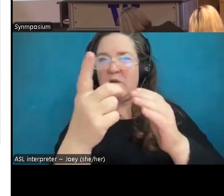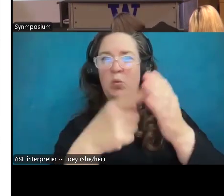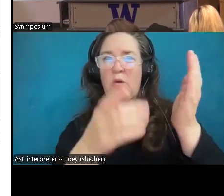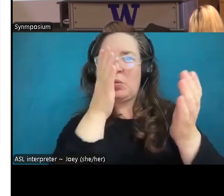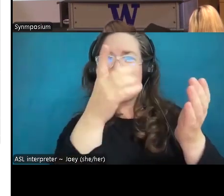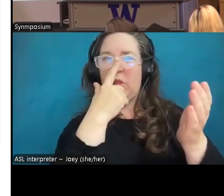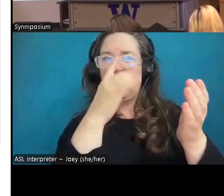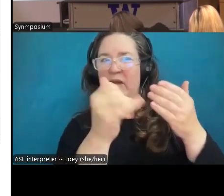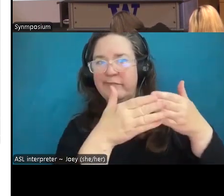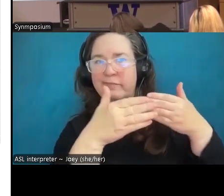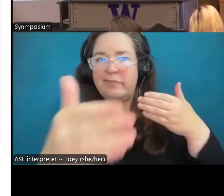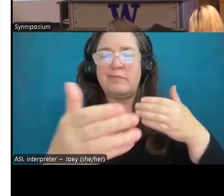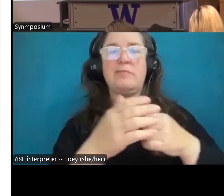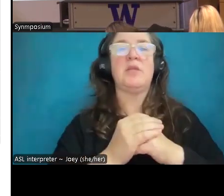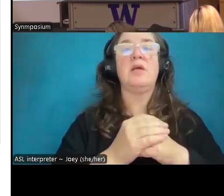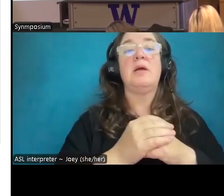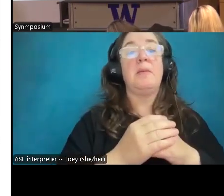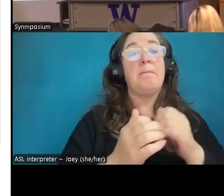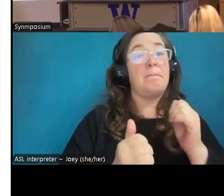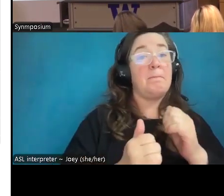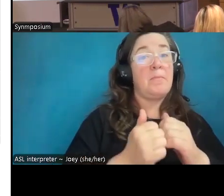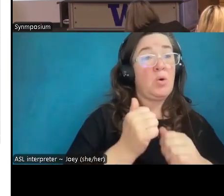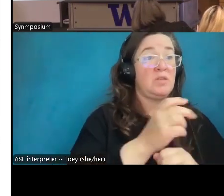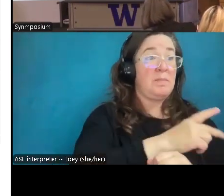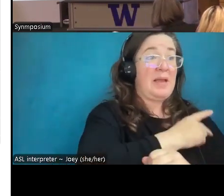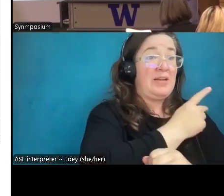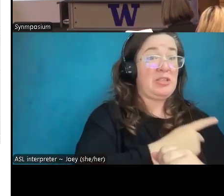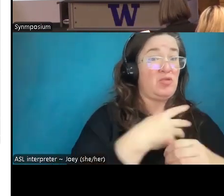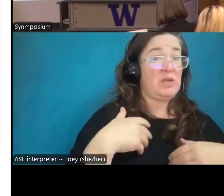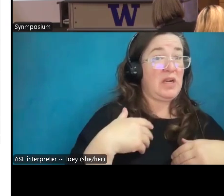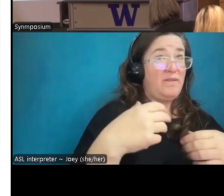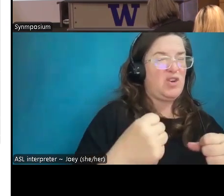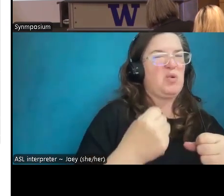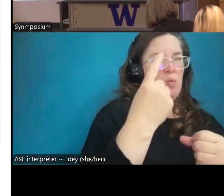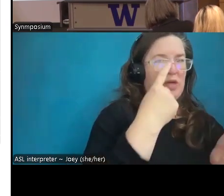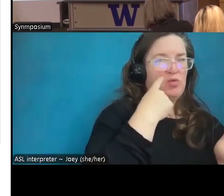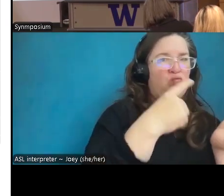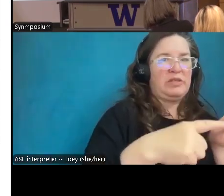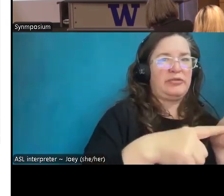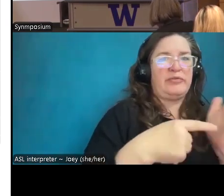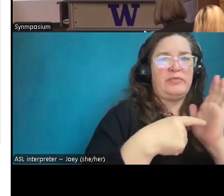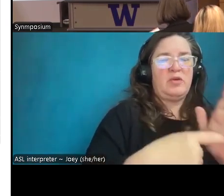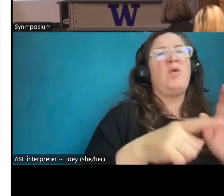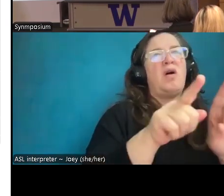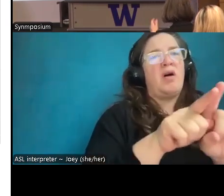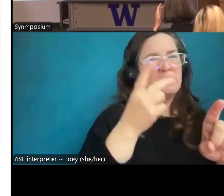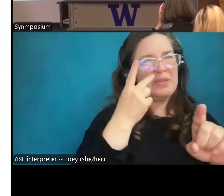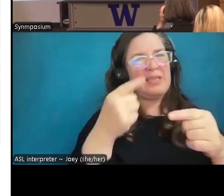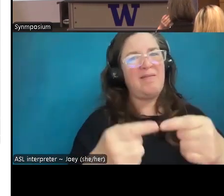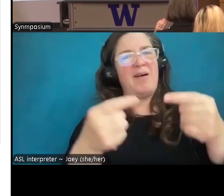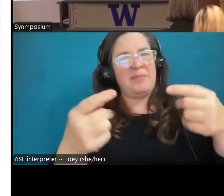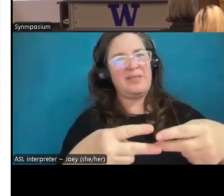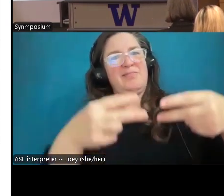time. We also, in this study, see the converse, where those who have symptoms at 6 months, the majority